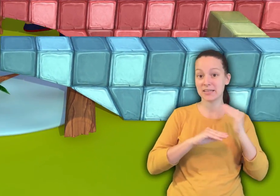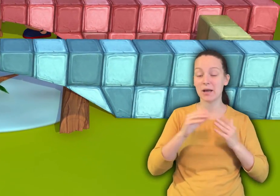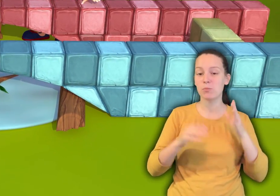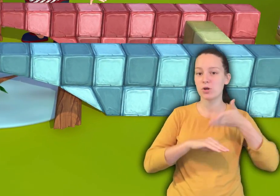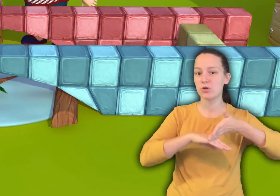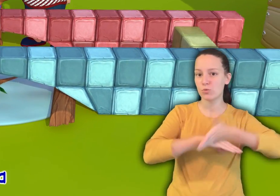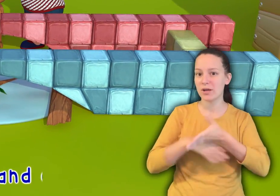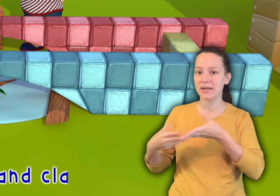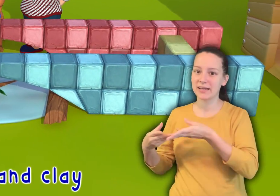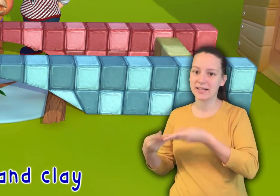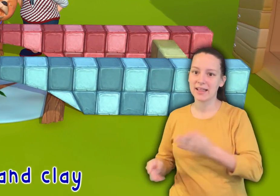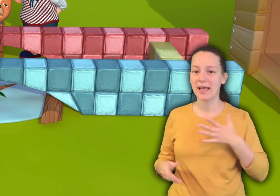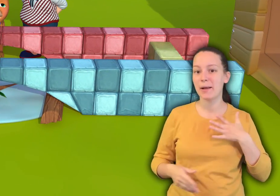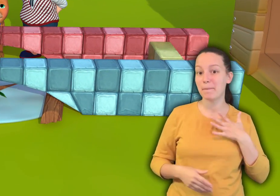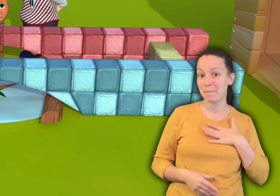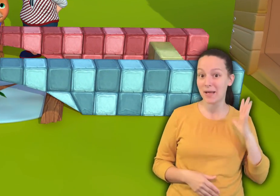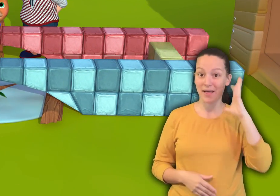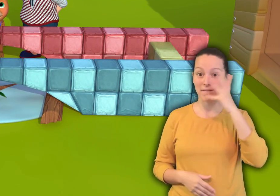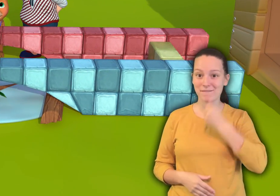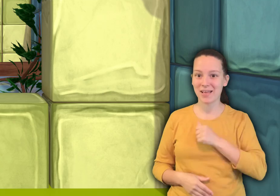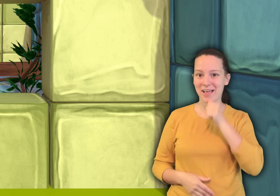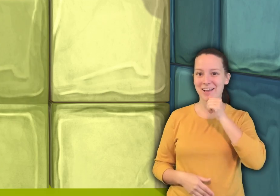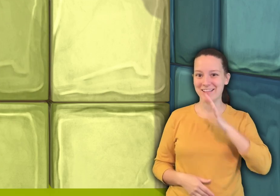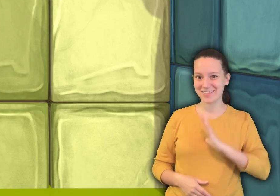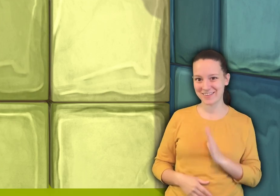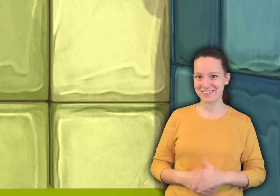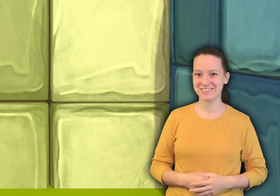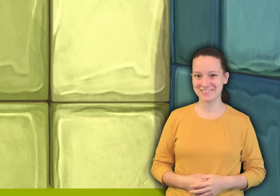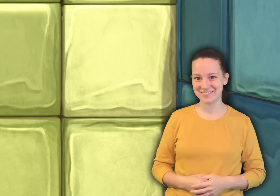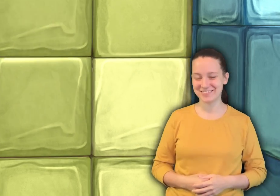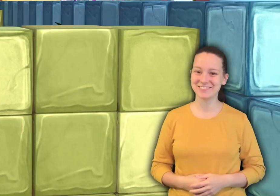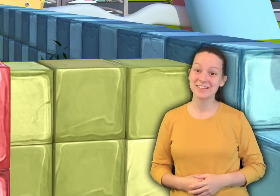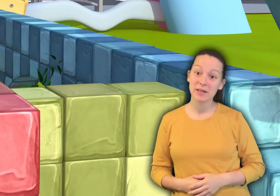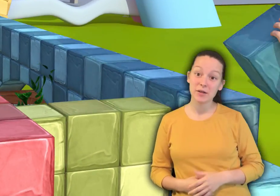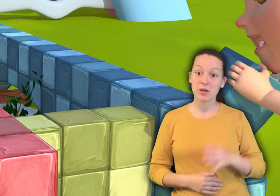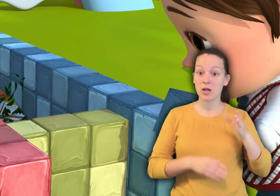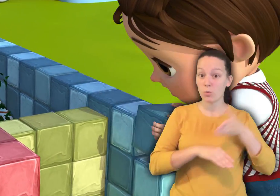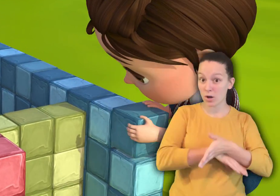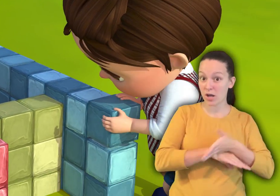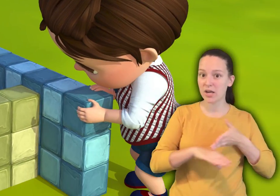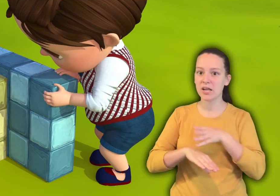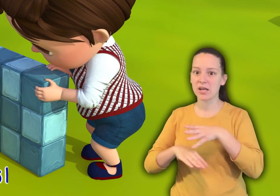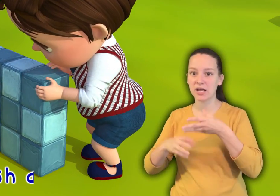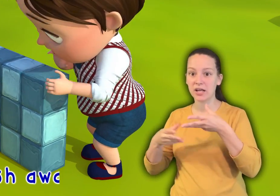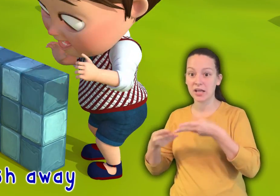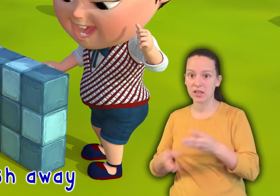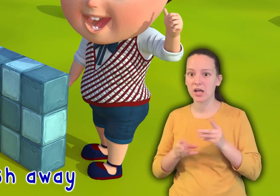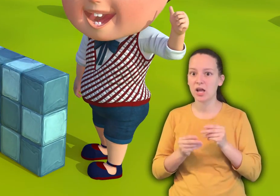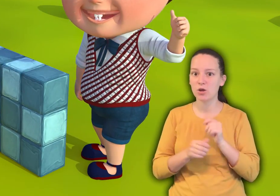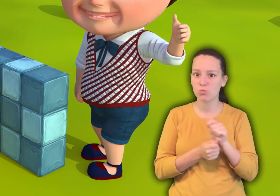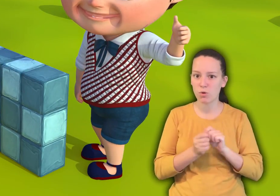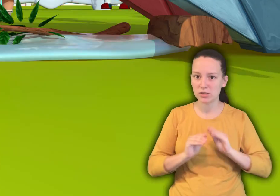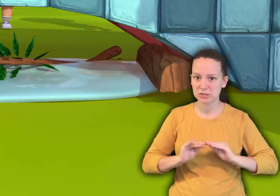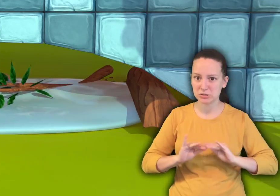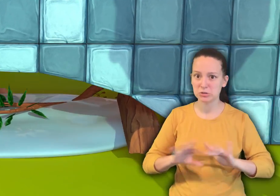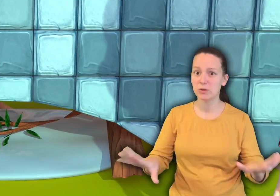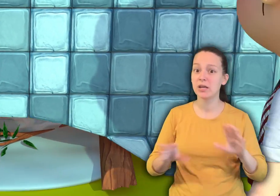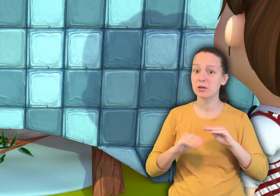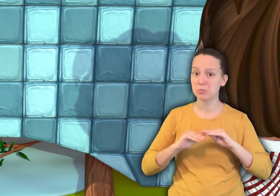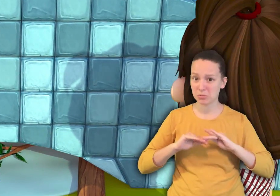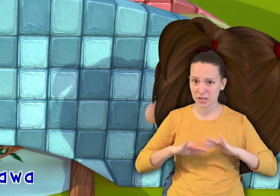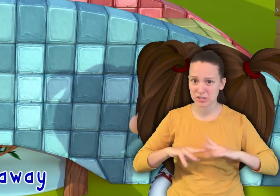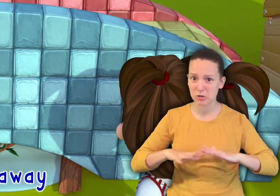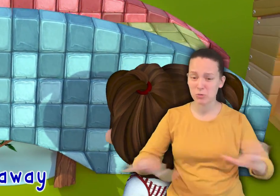build it up with wooden clay My Fair Lady wooden clay will wash away wash